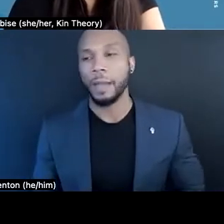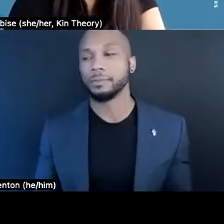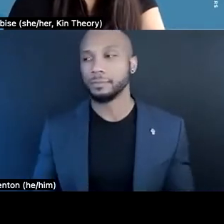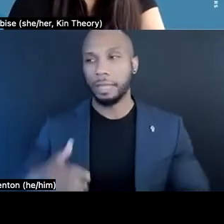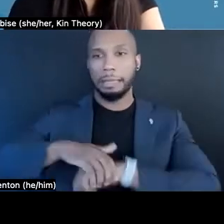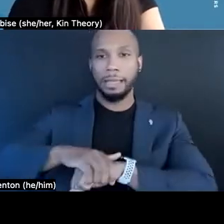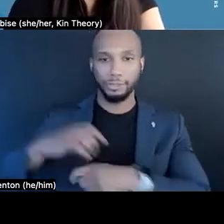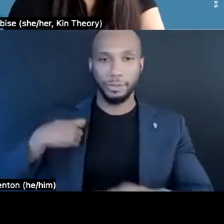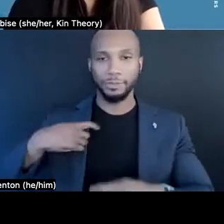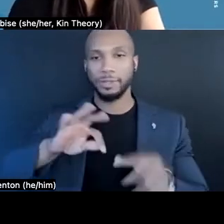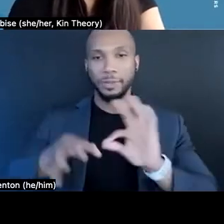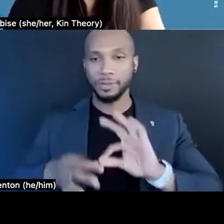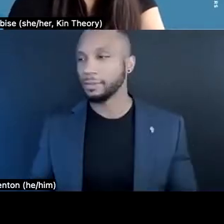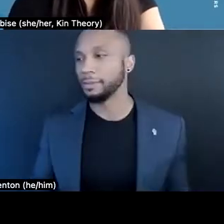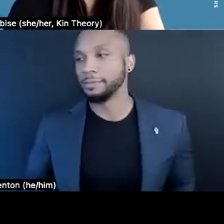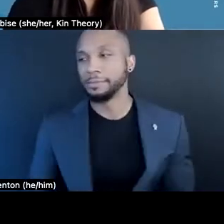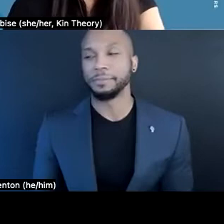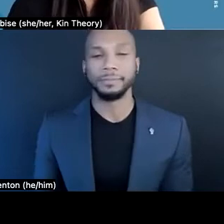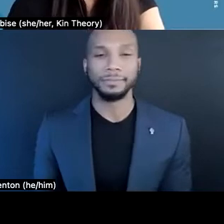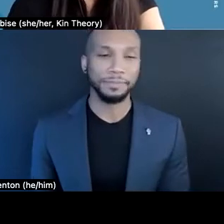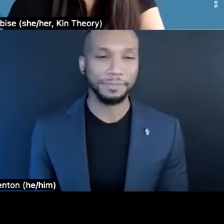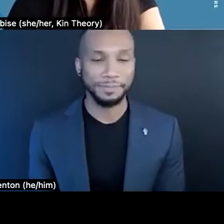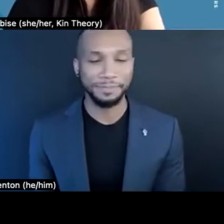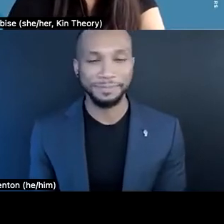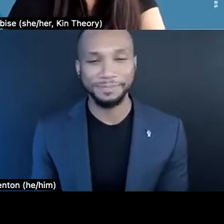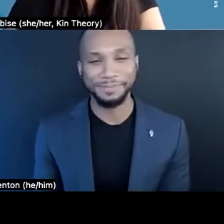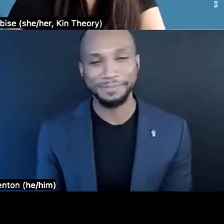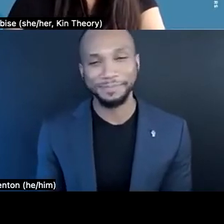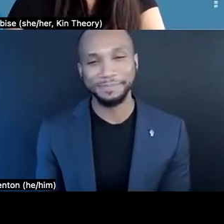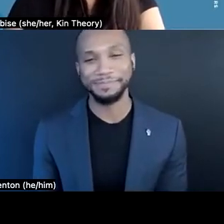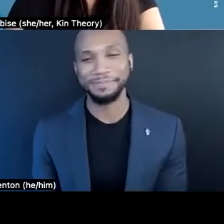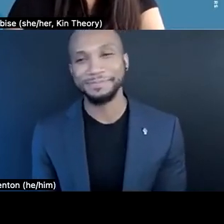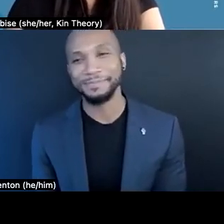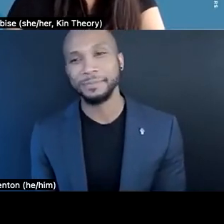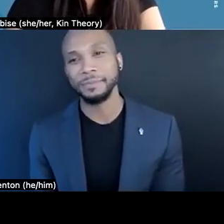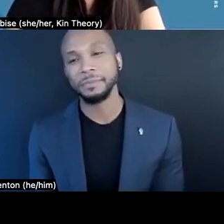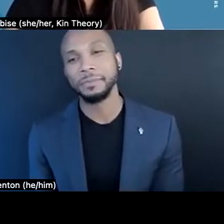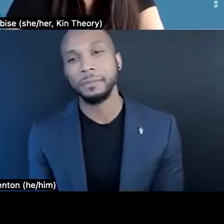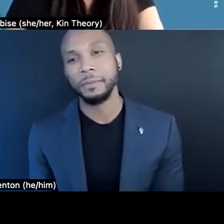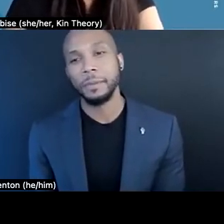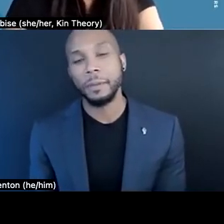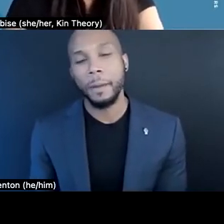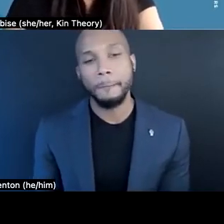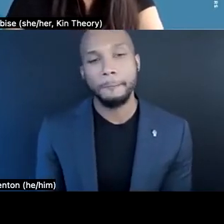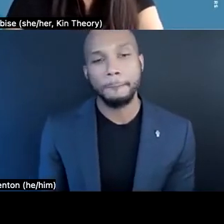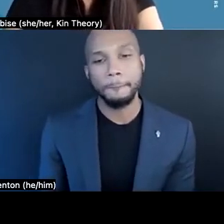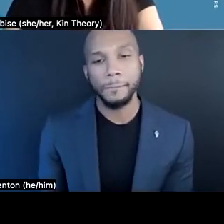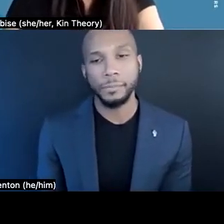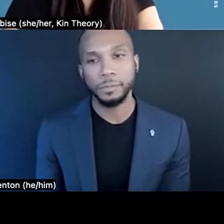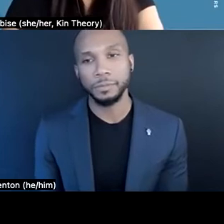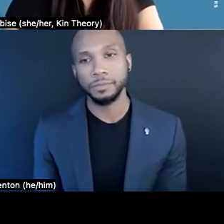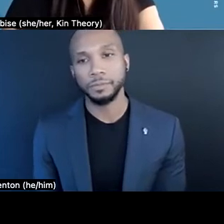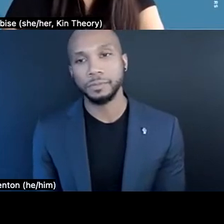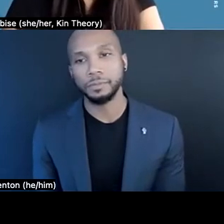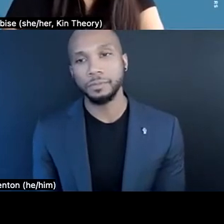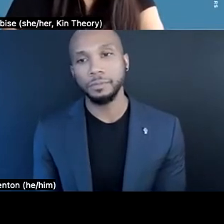I'm honored to be here. I just introduced myself in my language, Tzotzil,